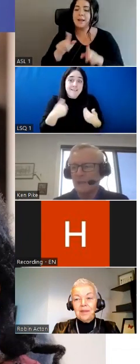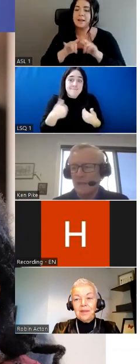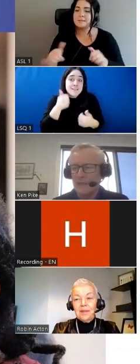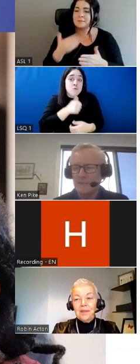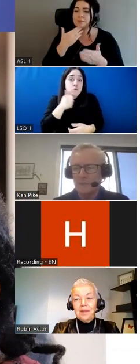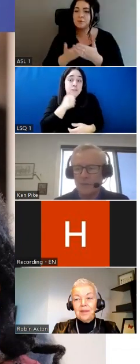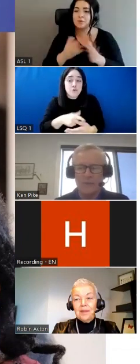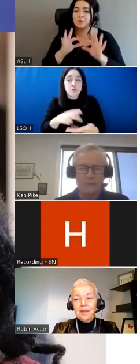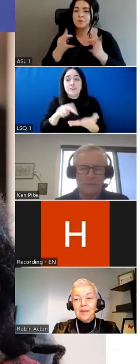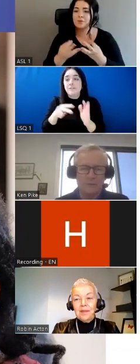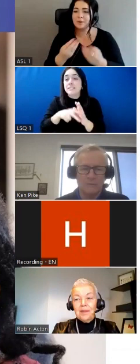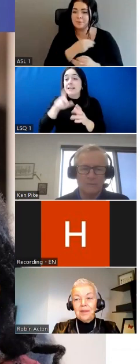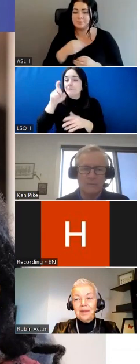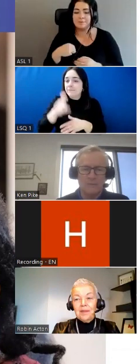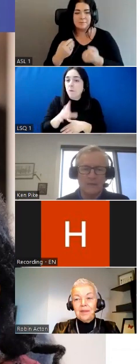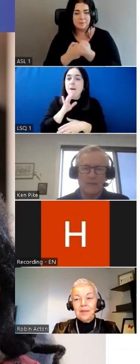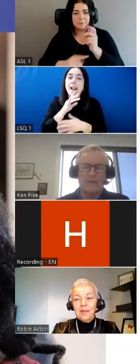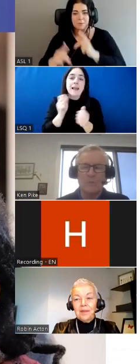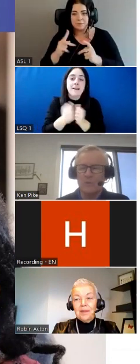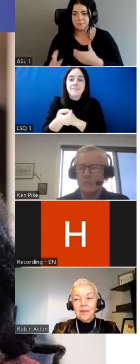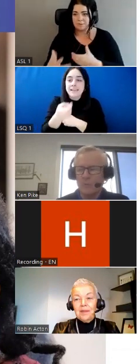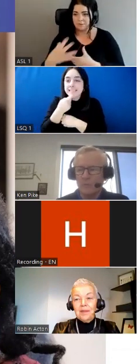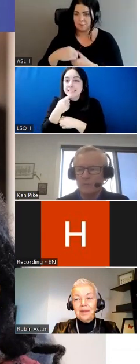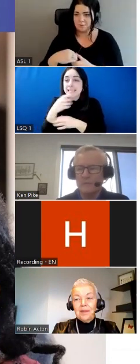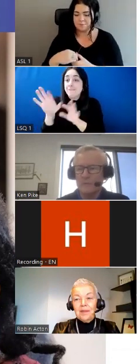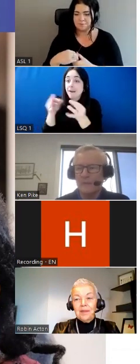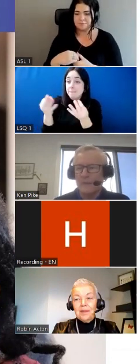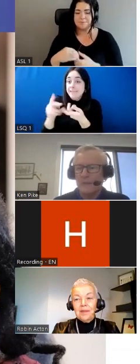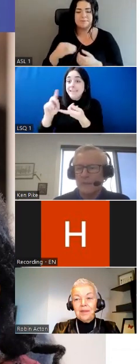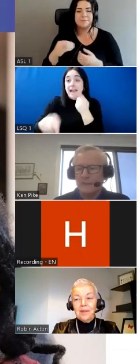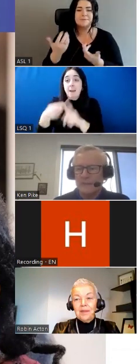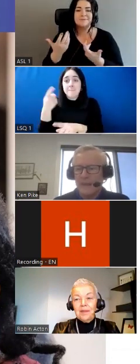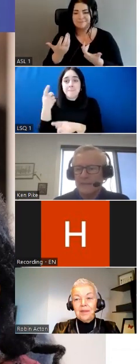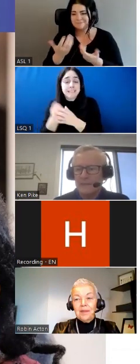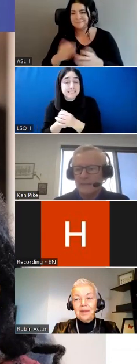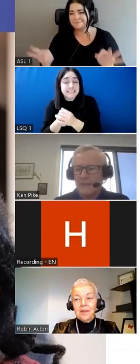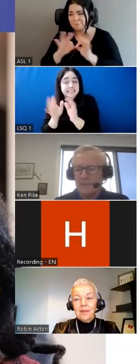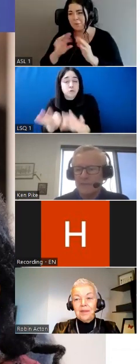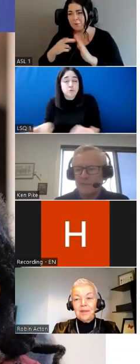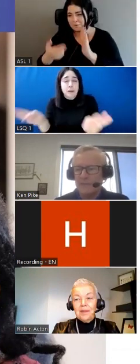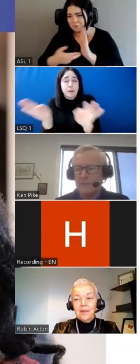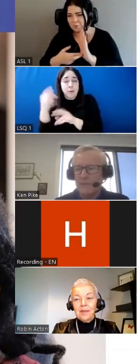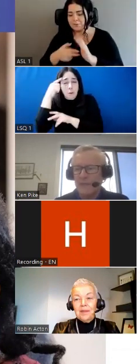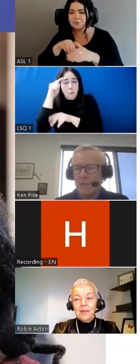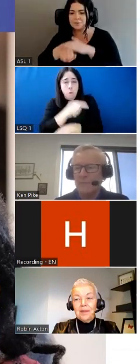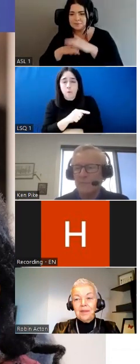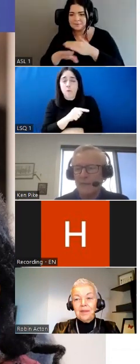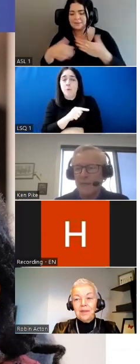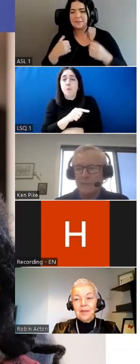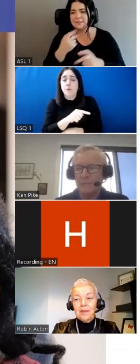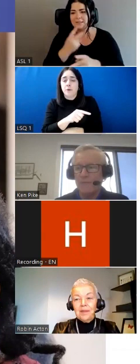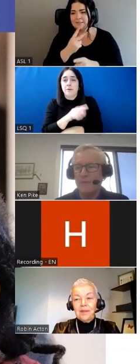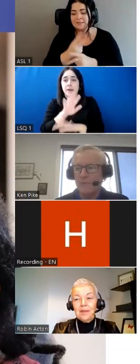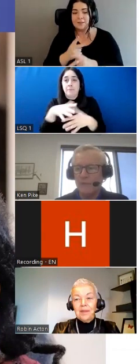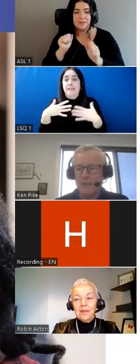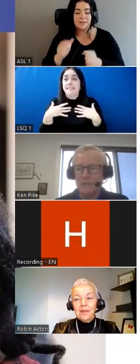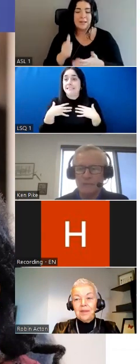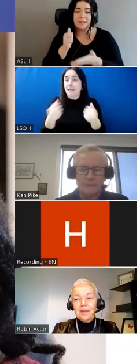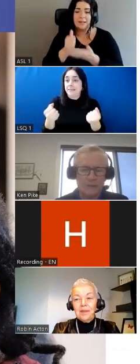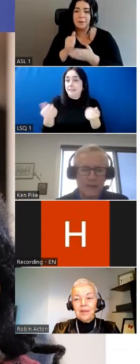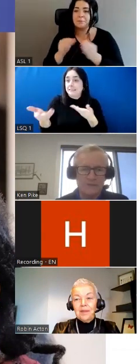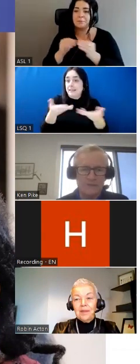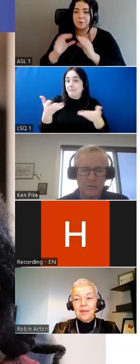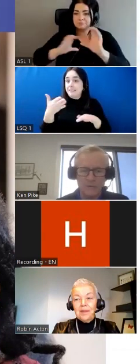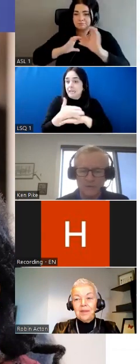members and support people. They play important roles in accessing health services and can help with